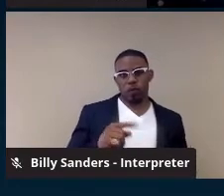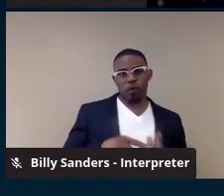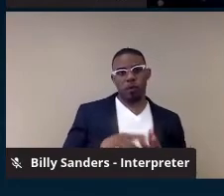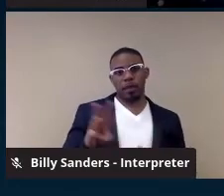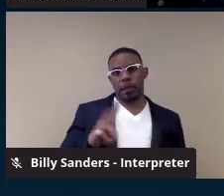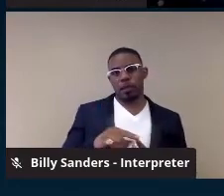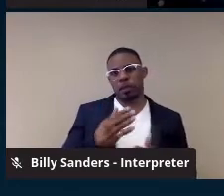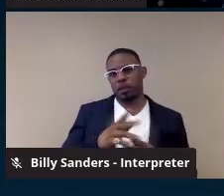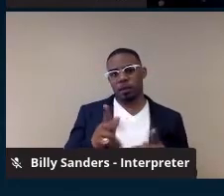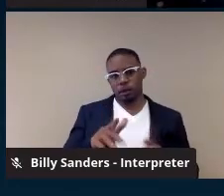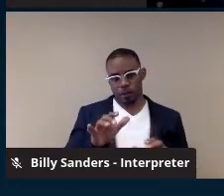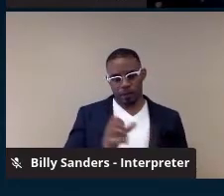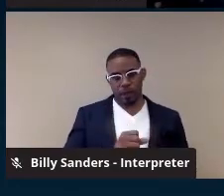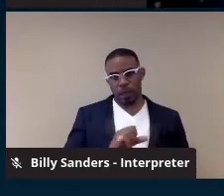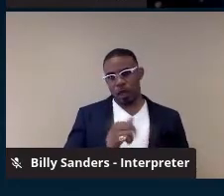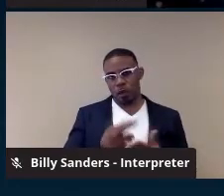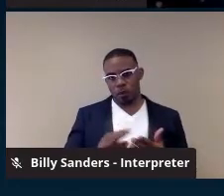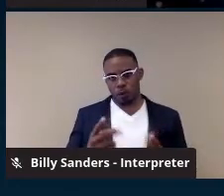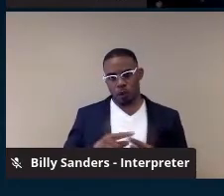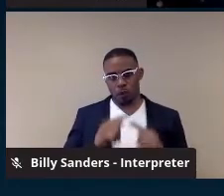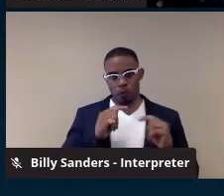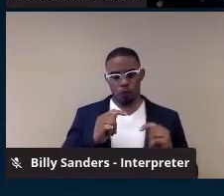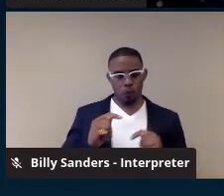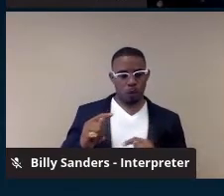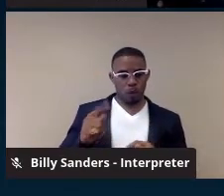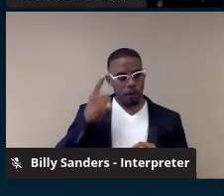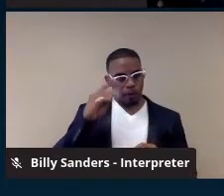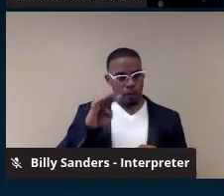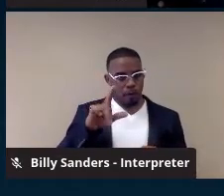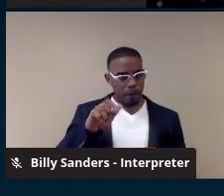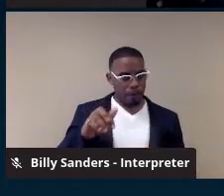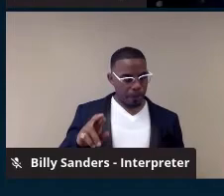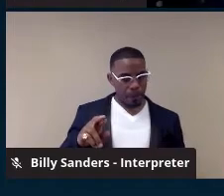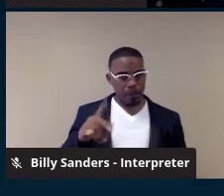some places that you can get a lot of resources and tutorials and stuff for Blazor.